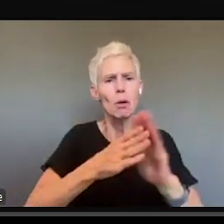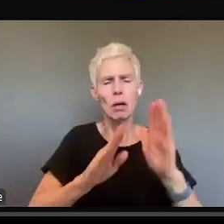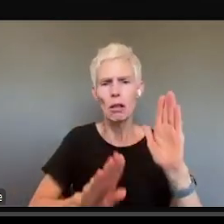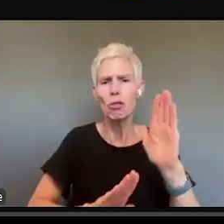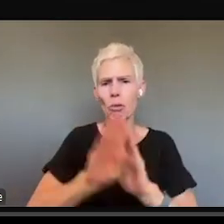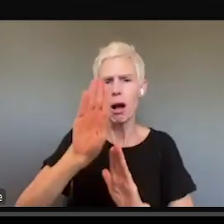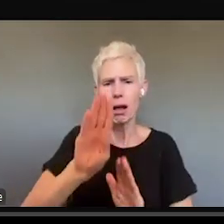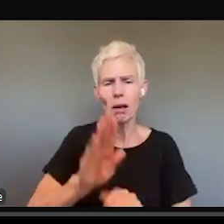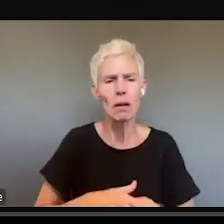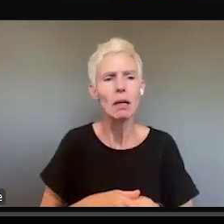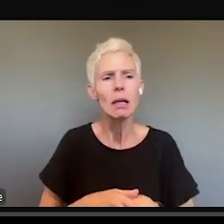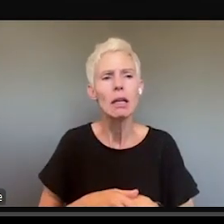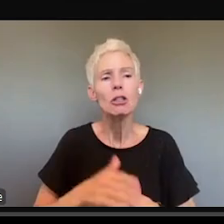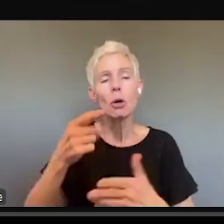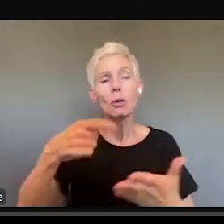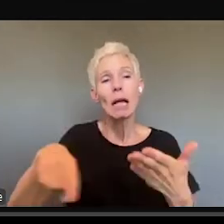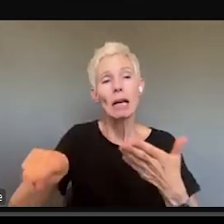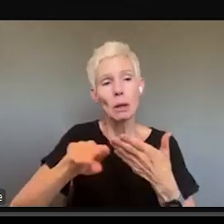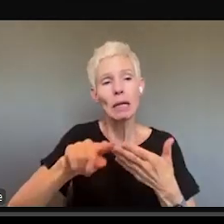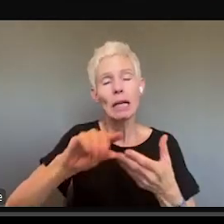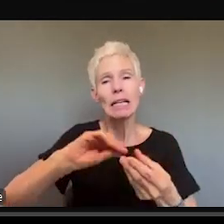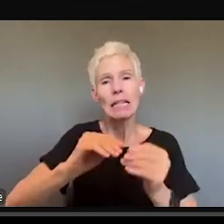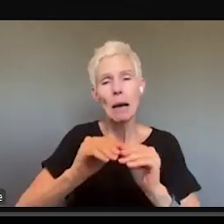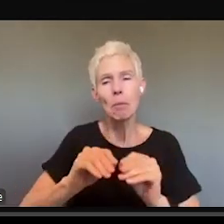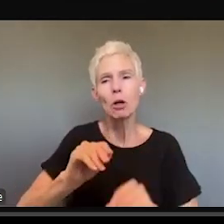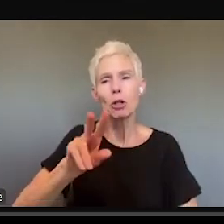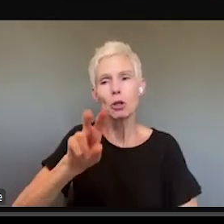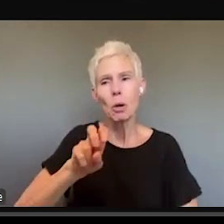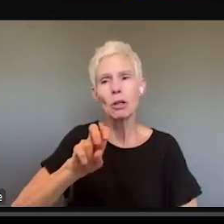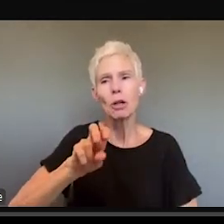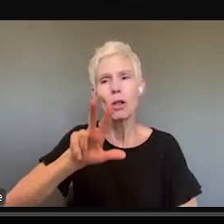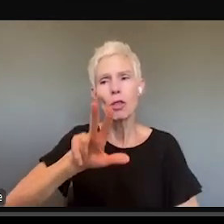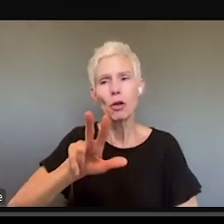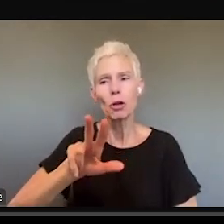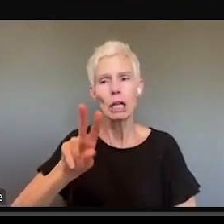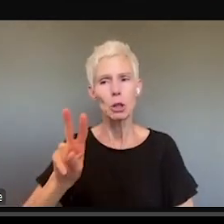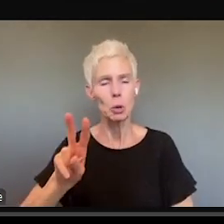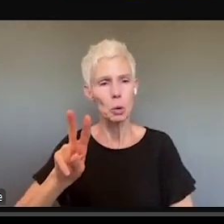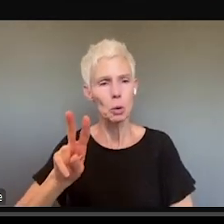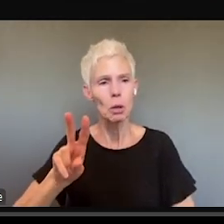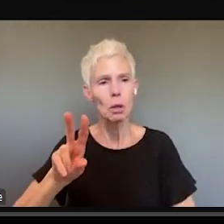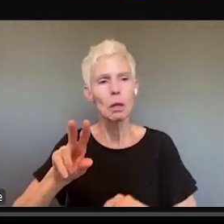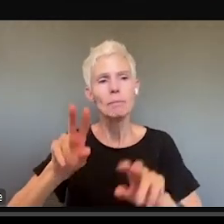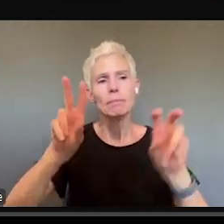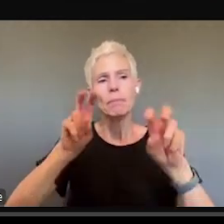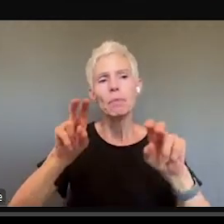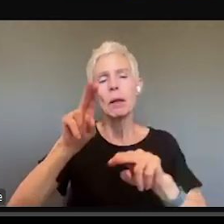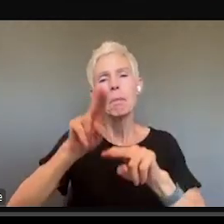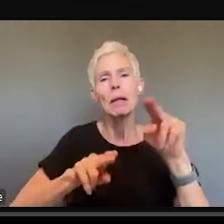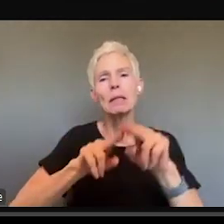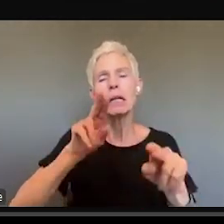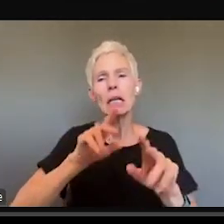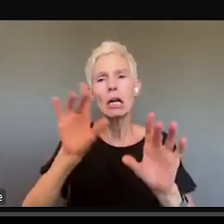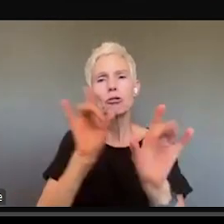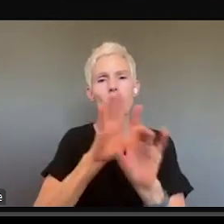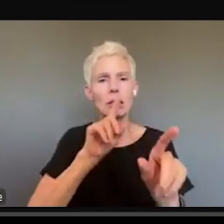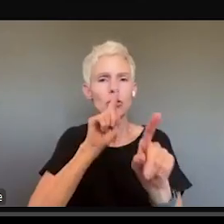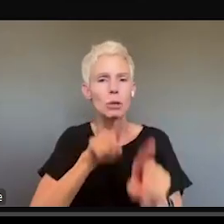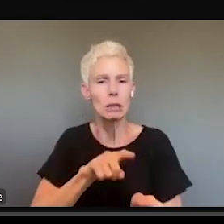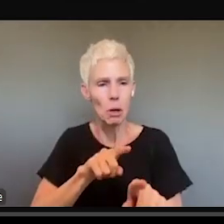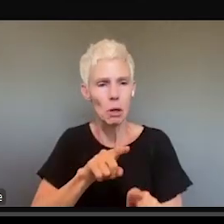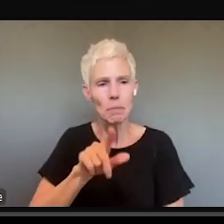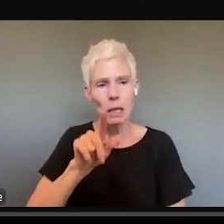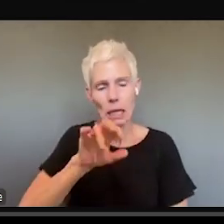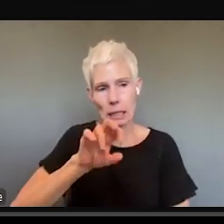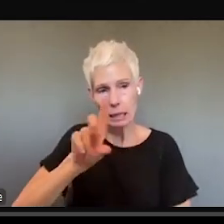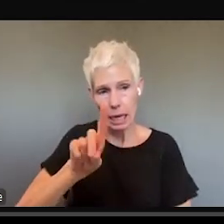coming up next week, episode 232 is building the crisis response. This so Ted